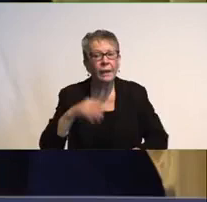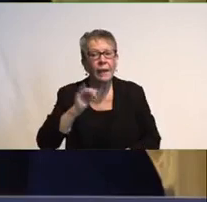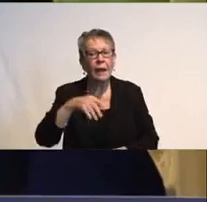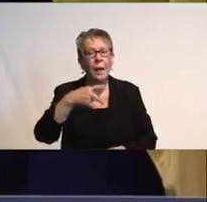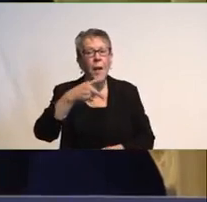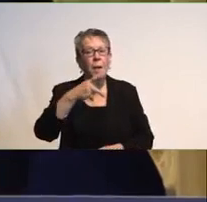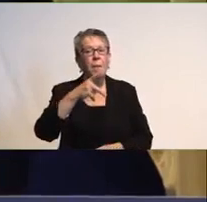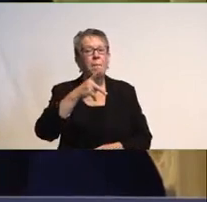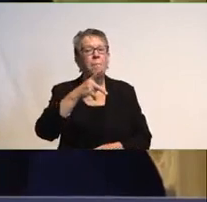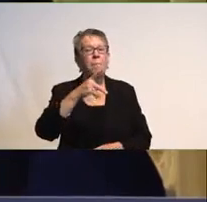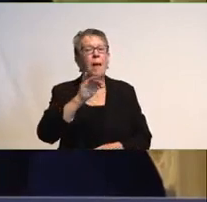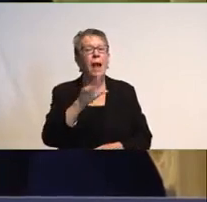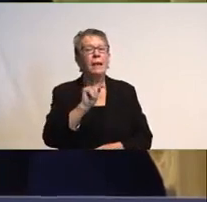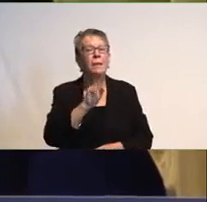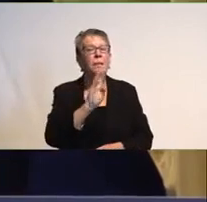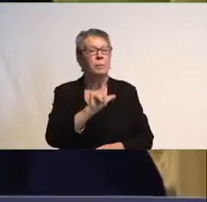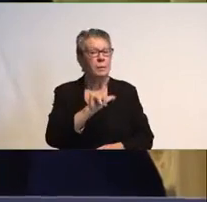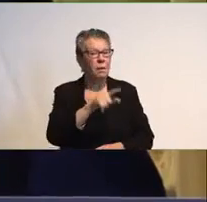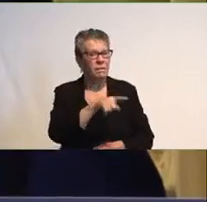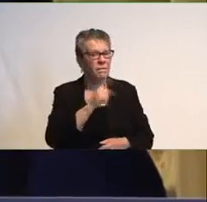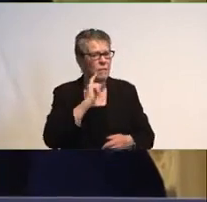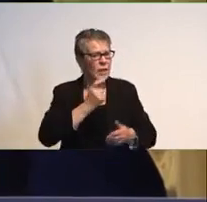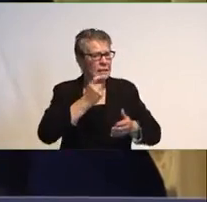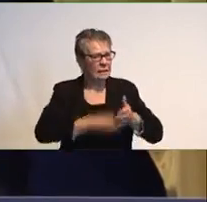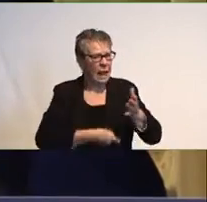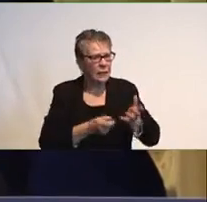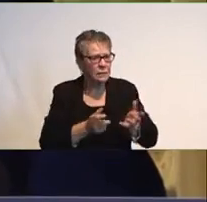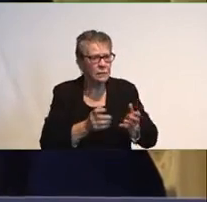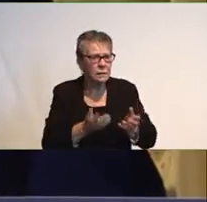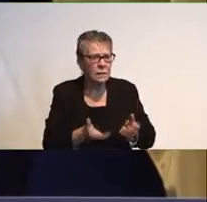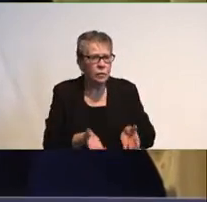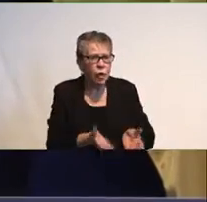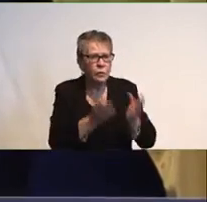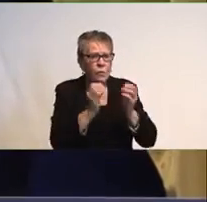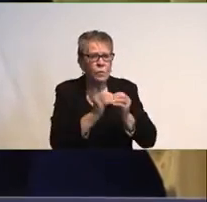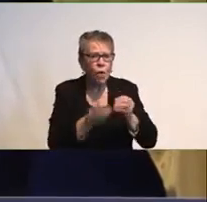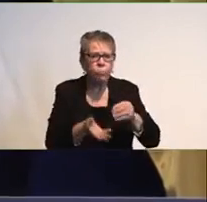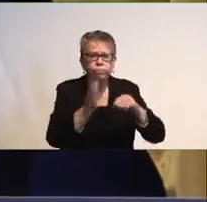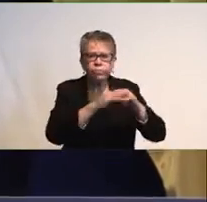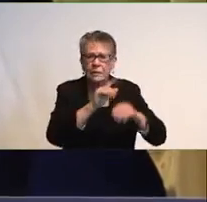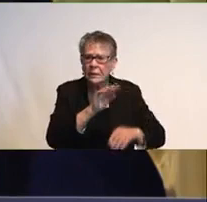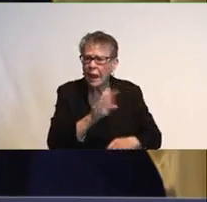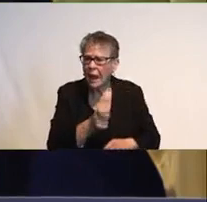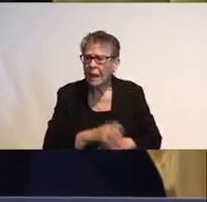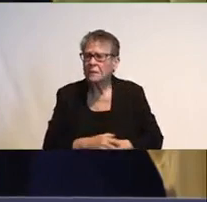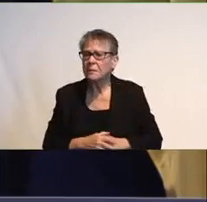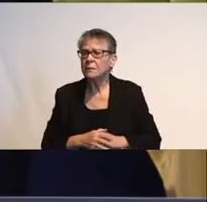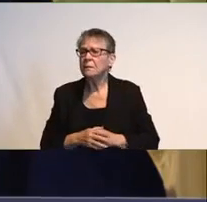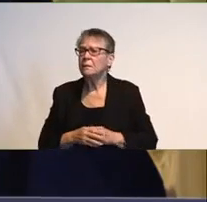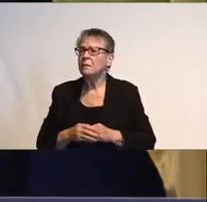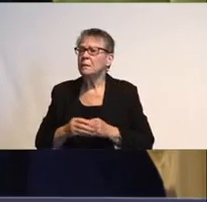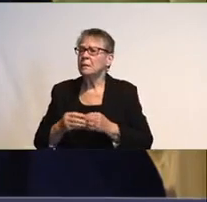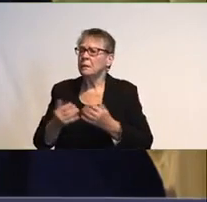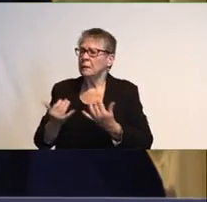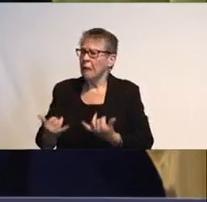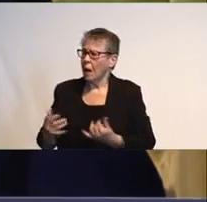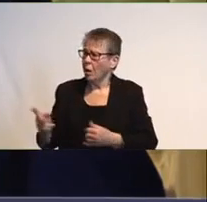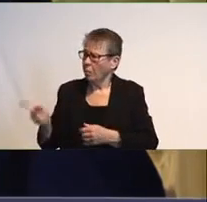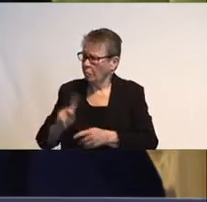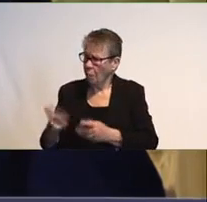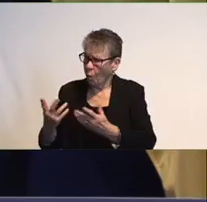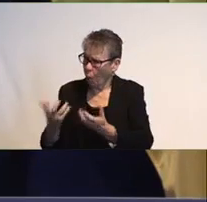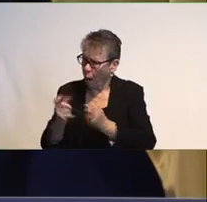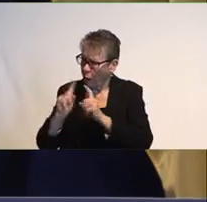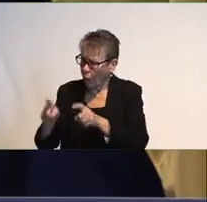Trend in testing is up. That's the first part of your question. No question about that. And we